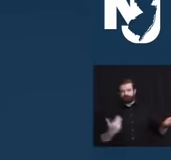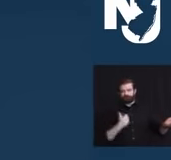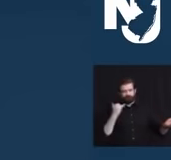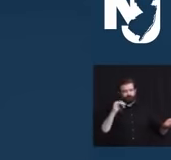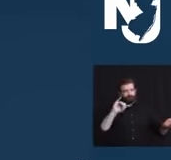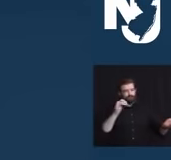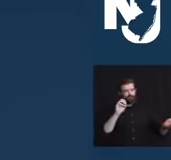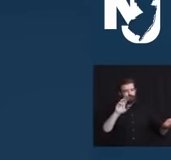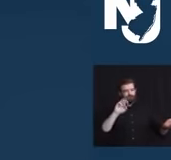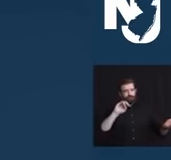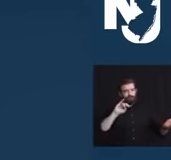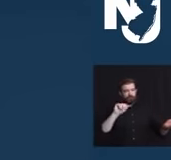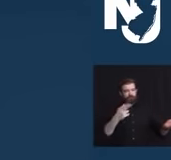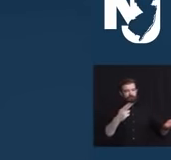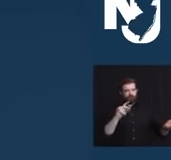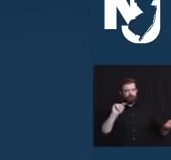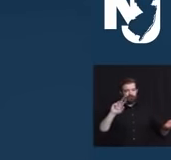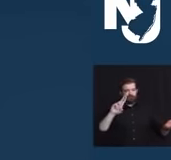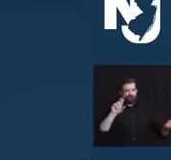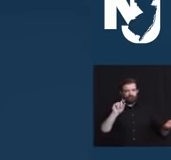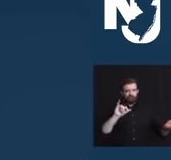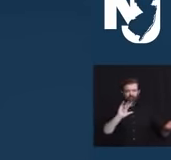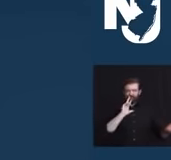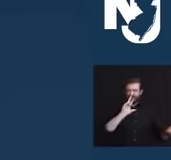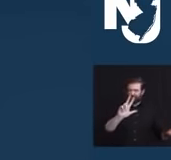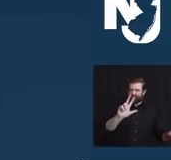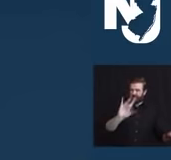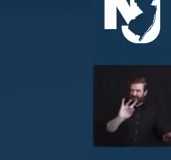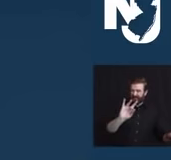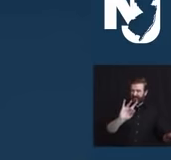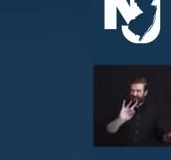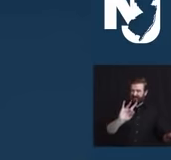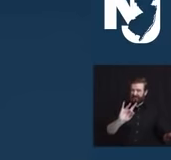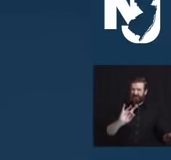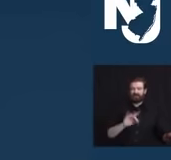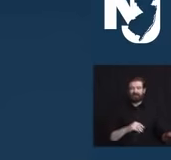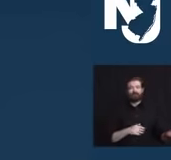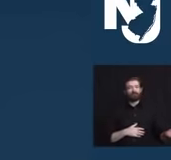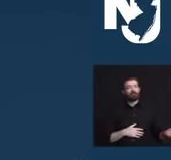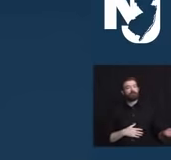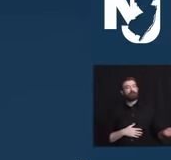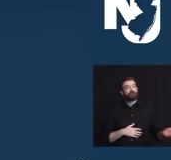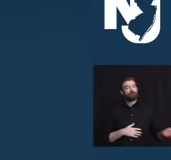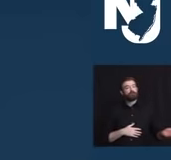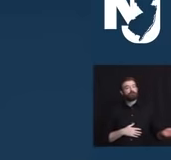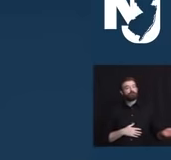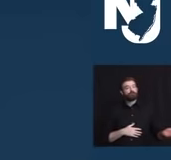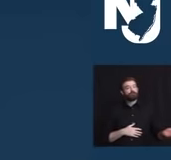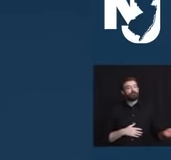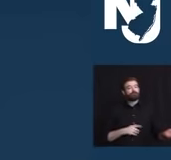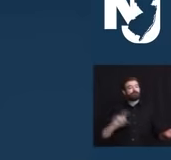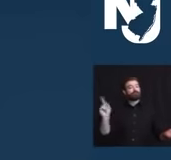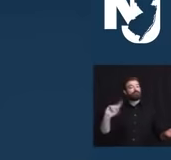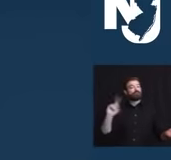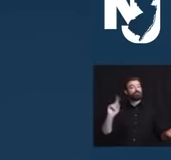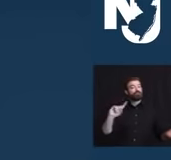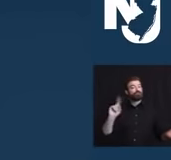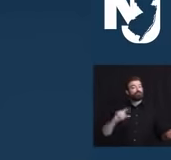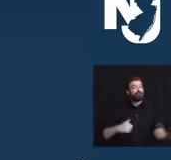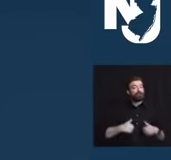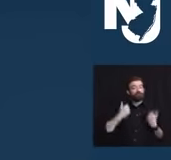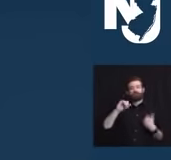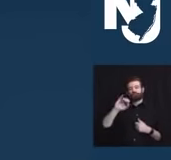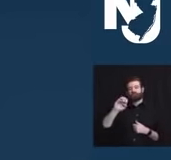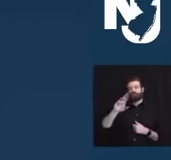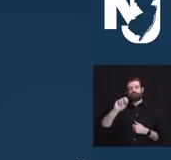just 38 years old and called Jersey City home. Born and raised outside of Philadelphia,